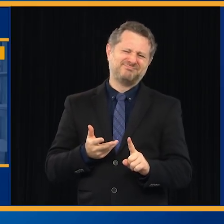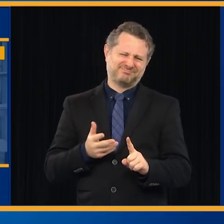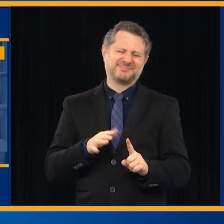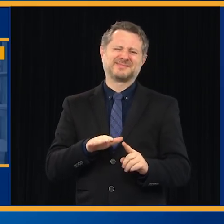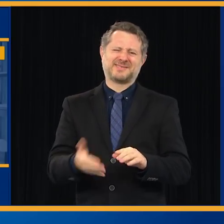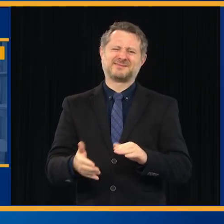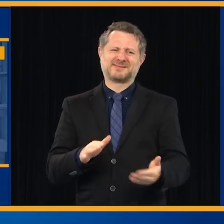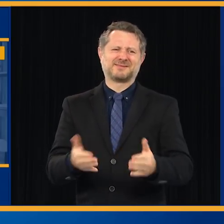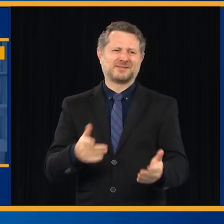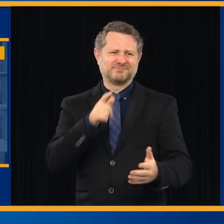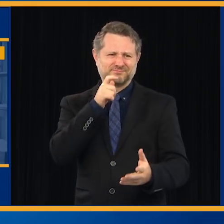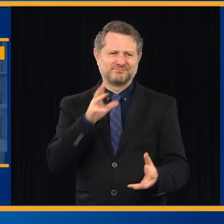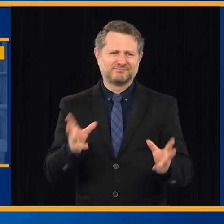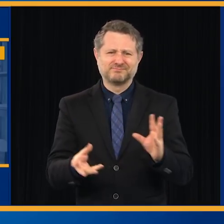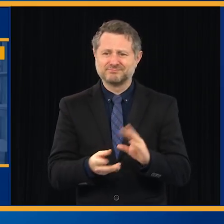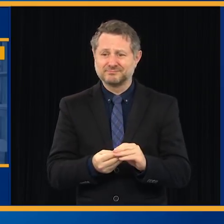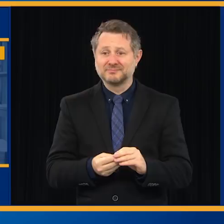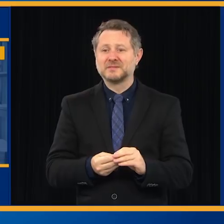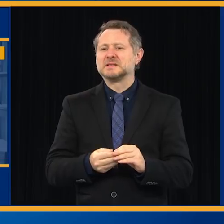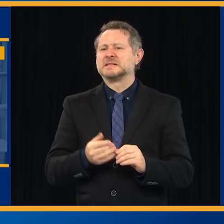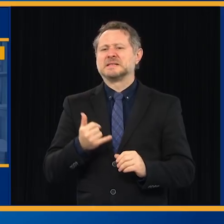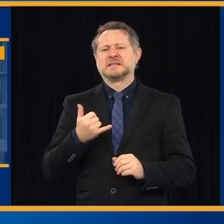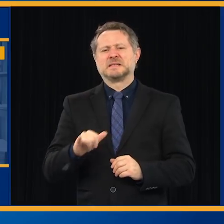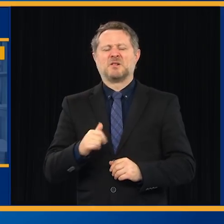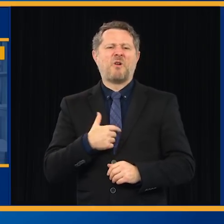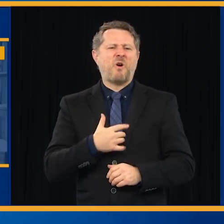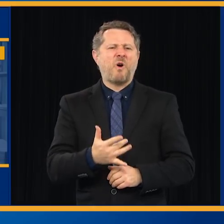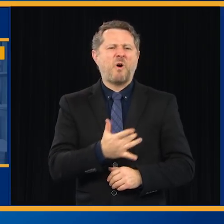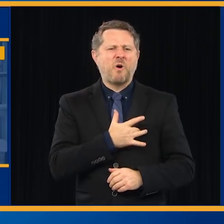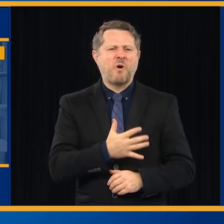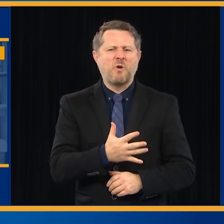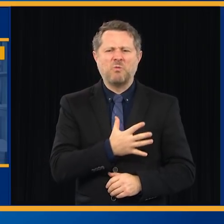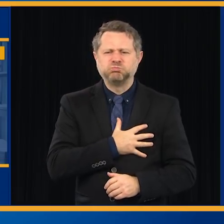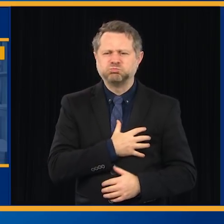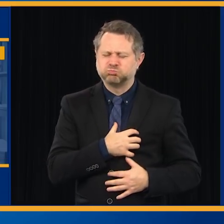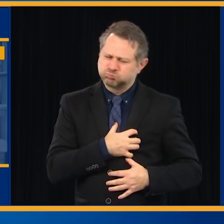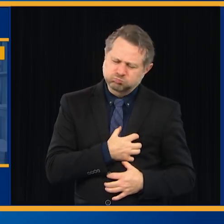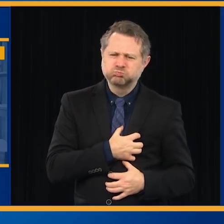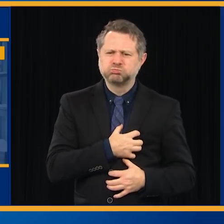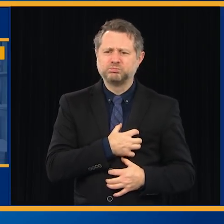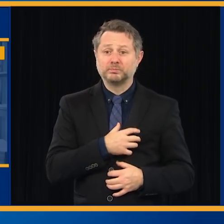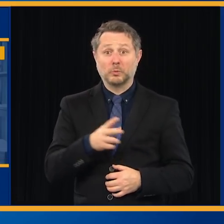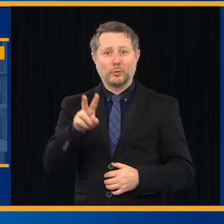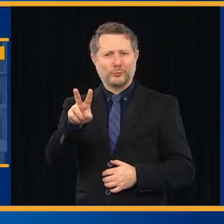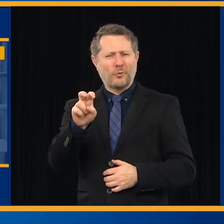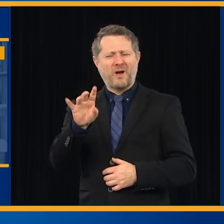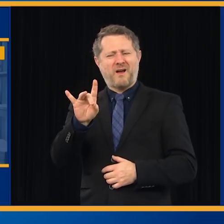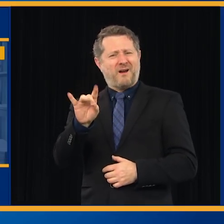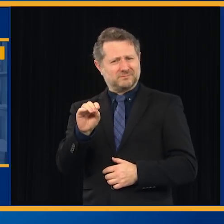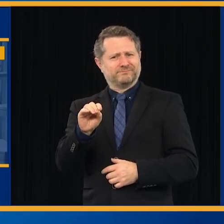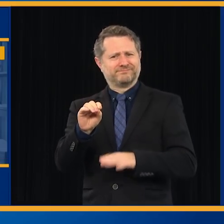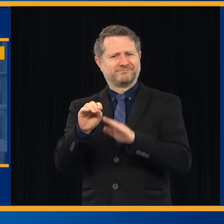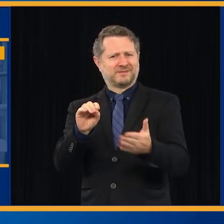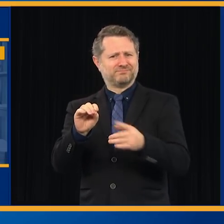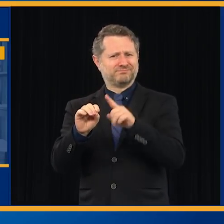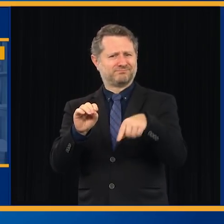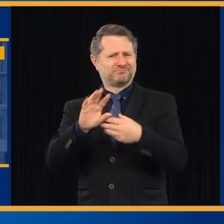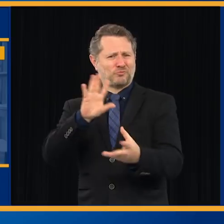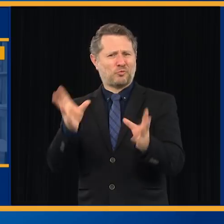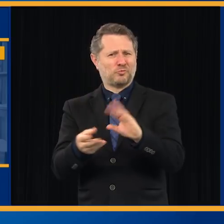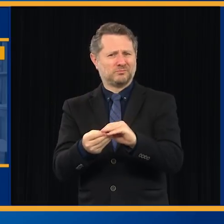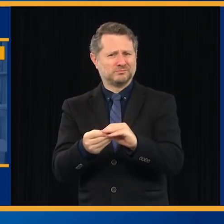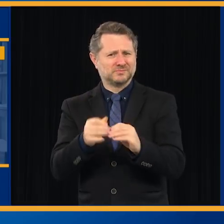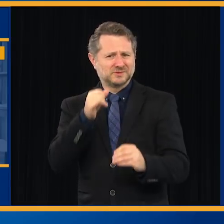still tremendously distressing, is the number of deaths, 280. And you can see that that number has